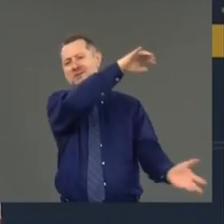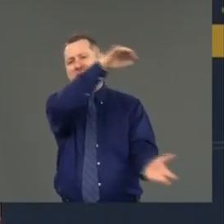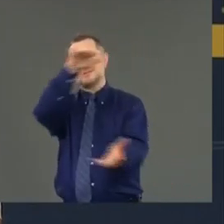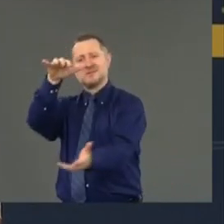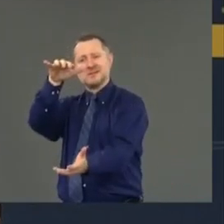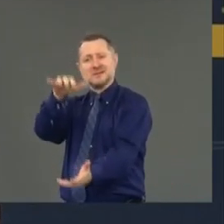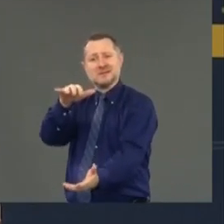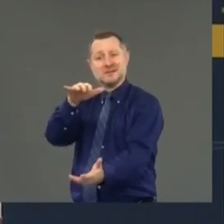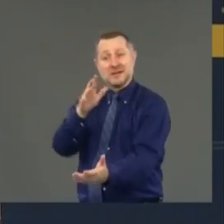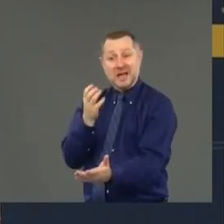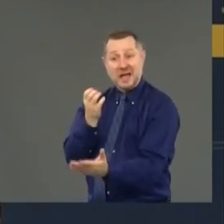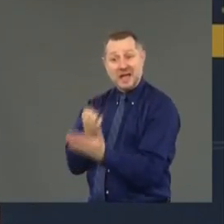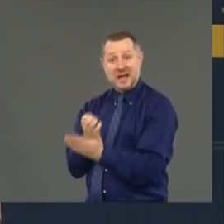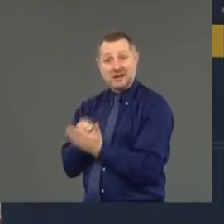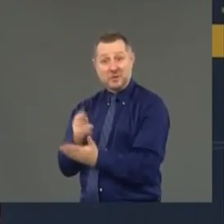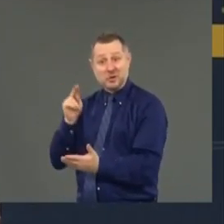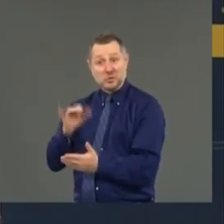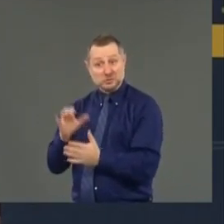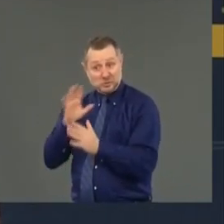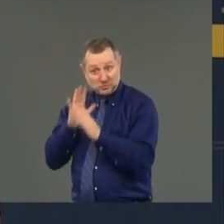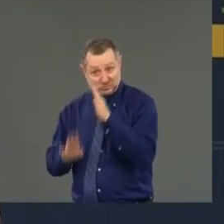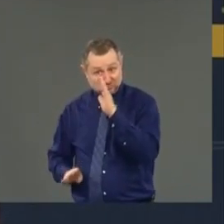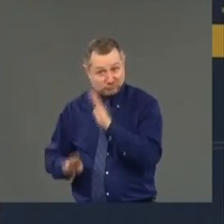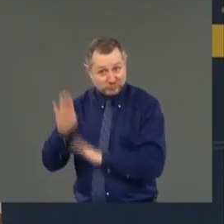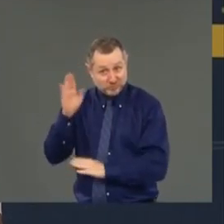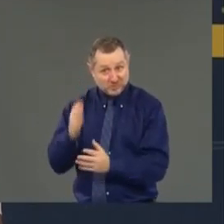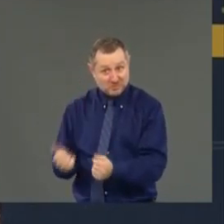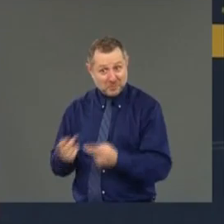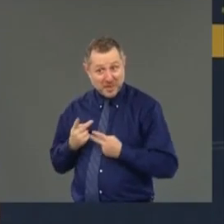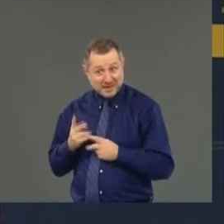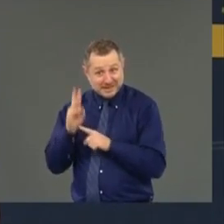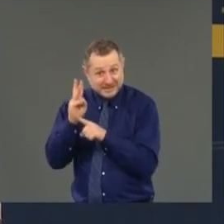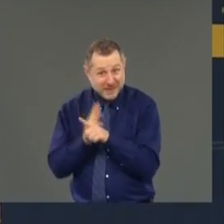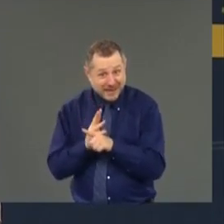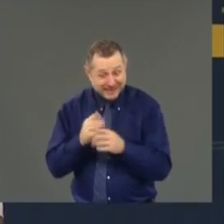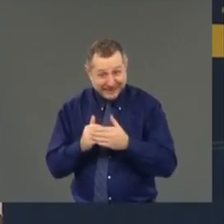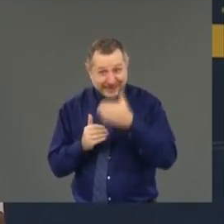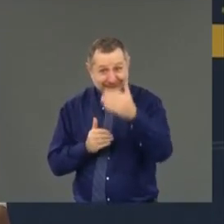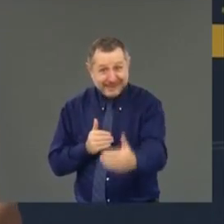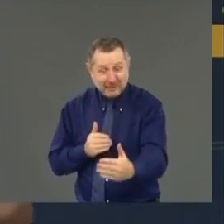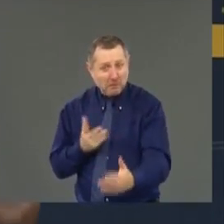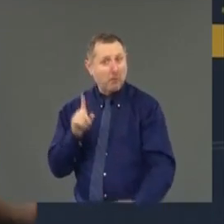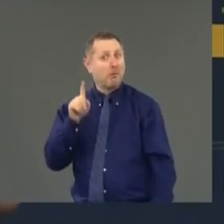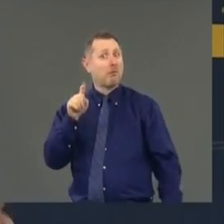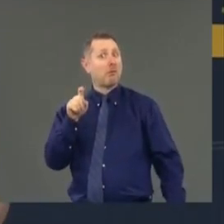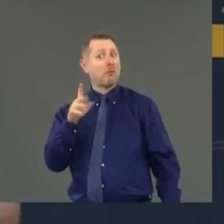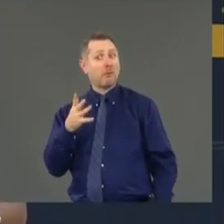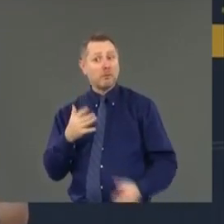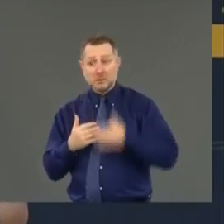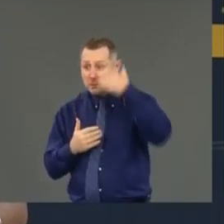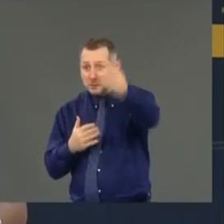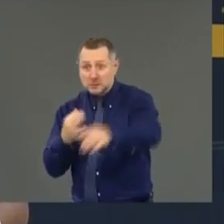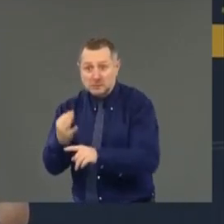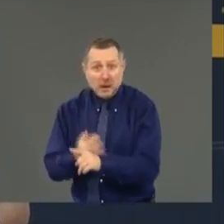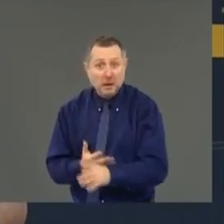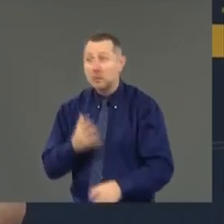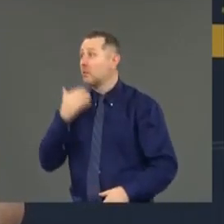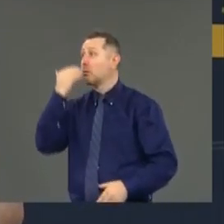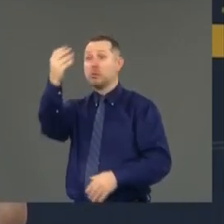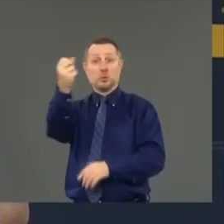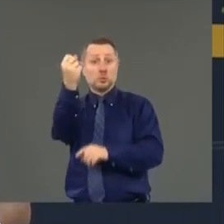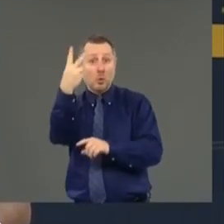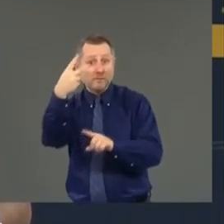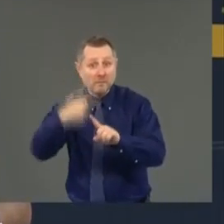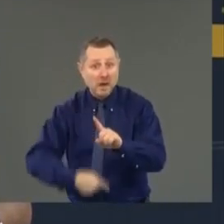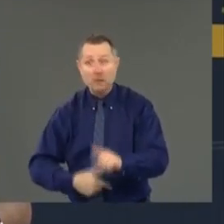a year, 18 months, 2 years? And that's a